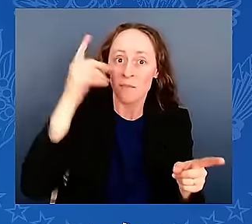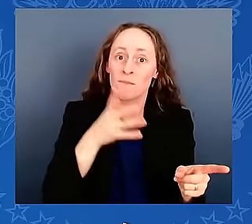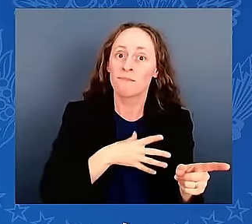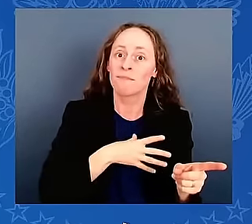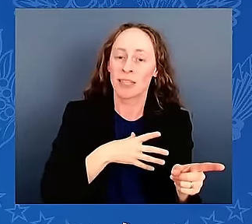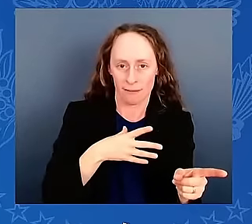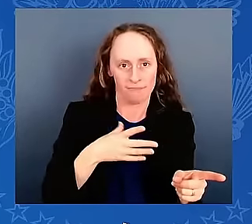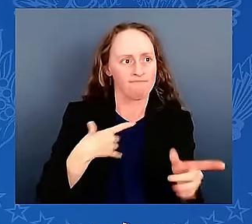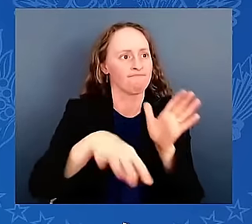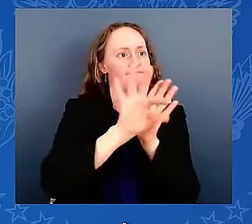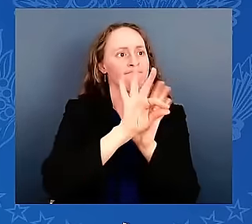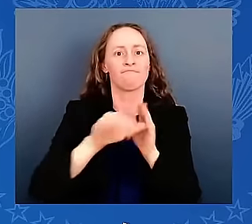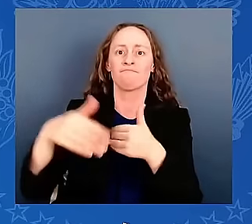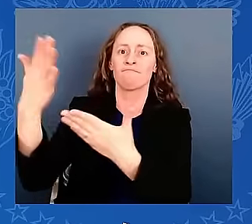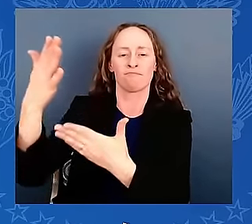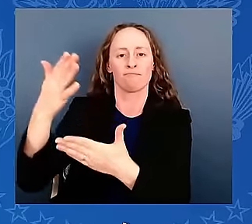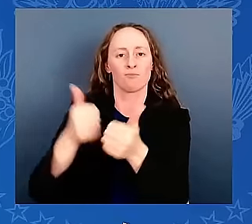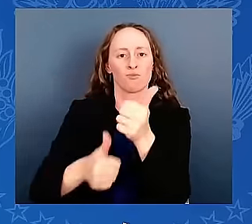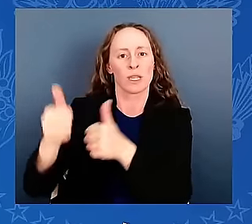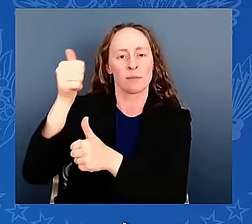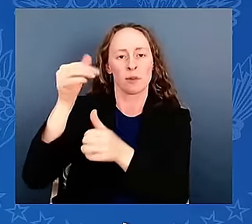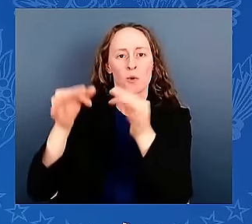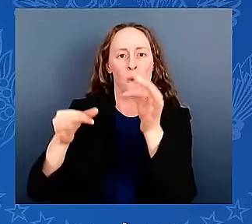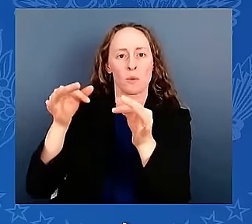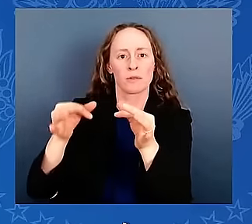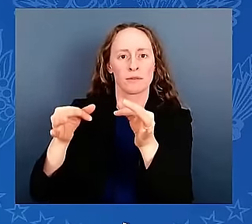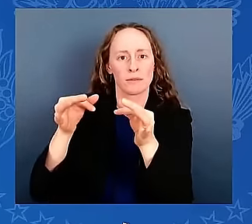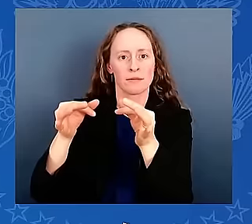It matters. It matters.